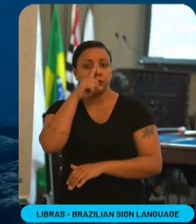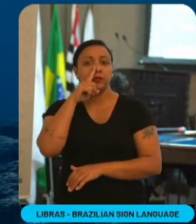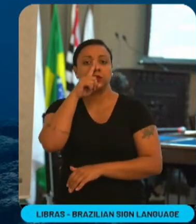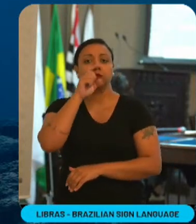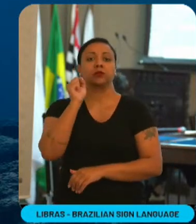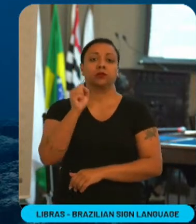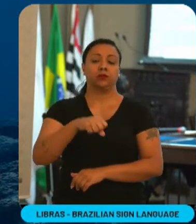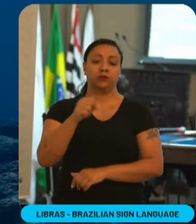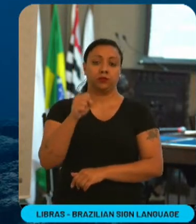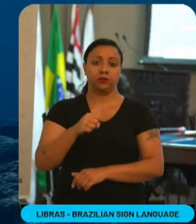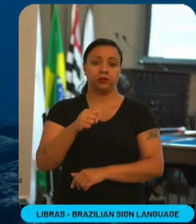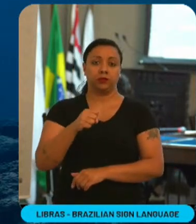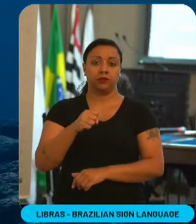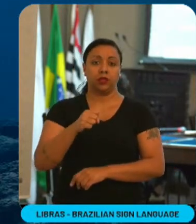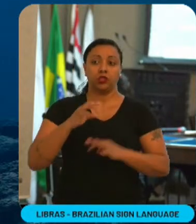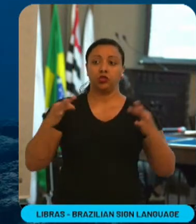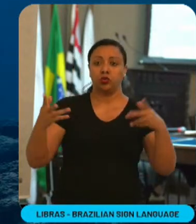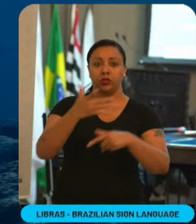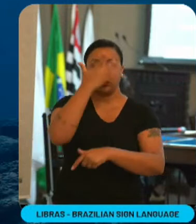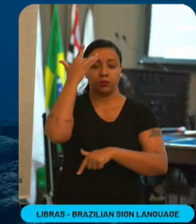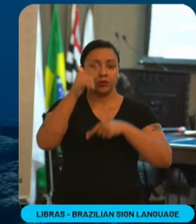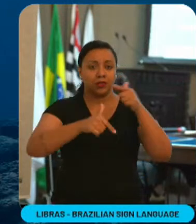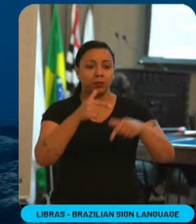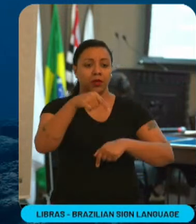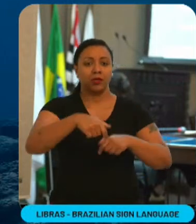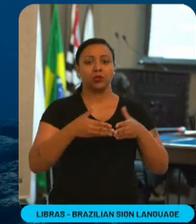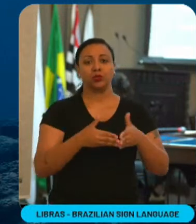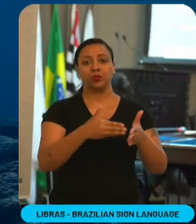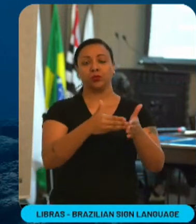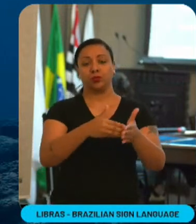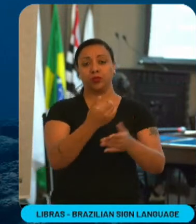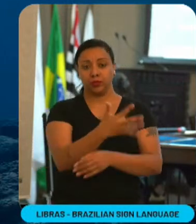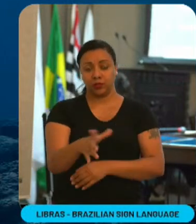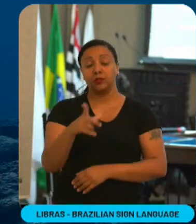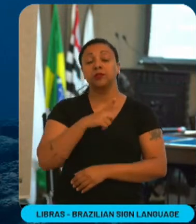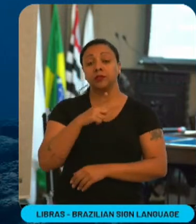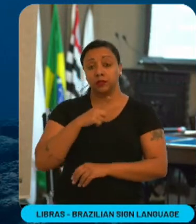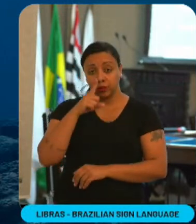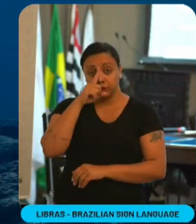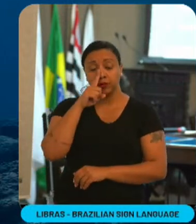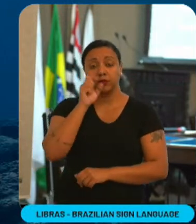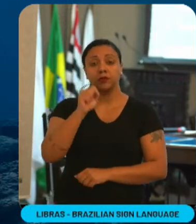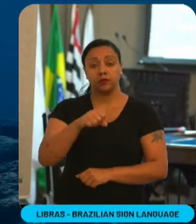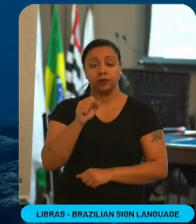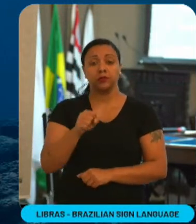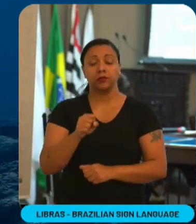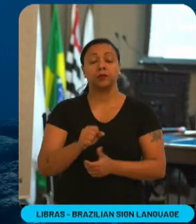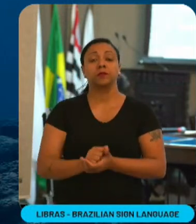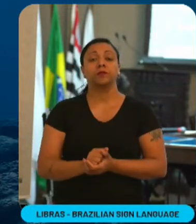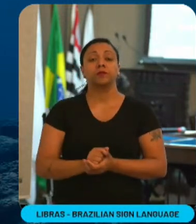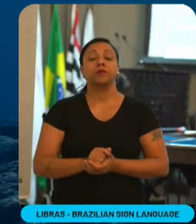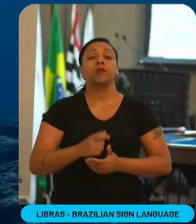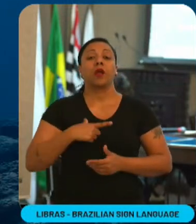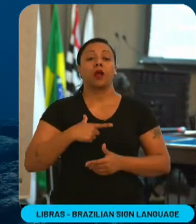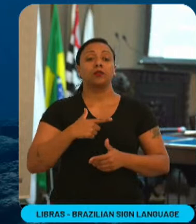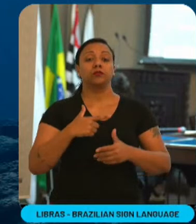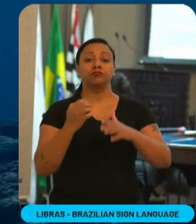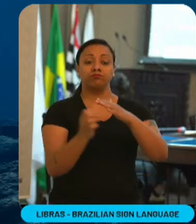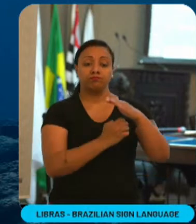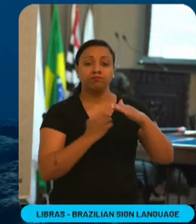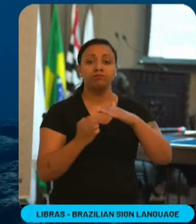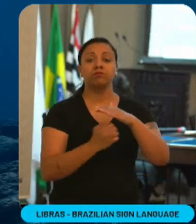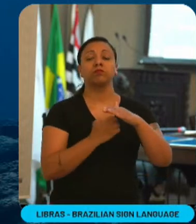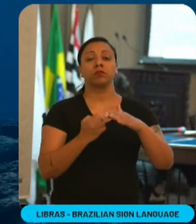in the sea level. And everybody that operates in Santos port, there is a risk, a